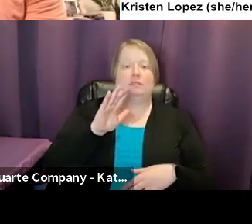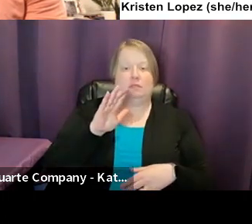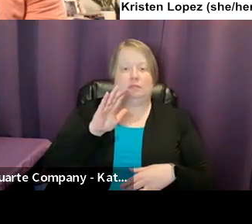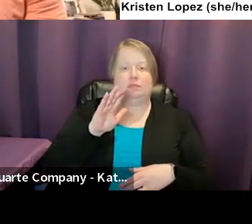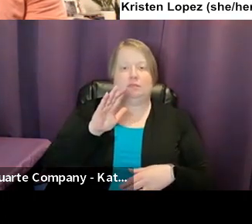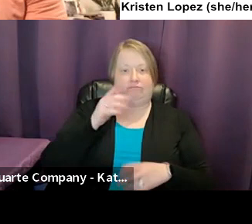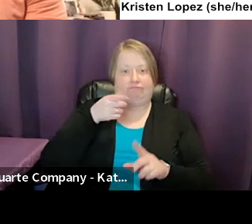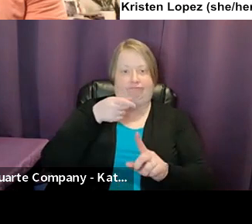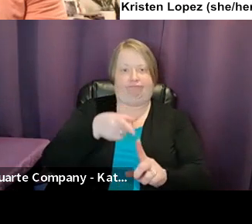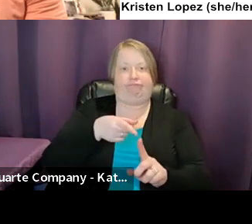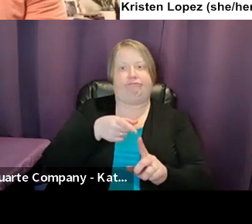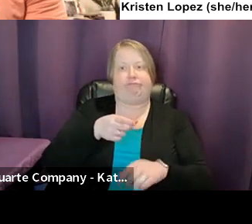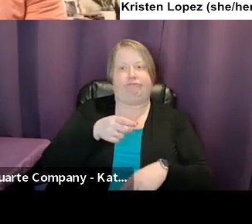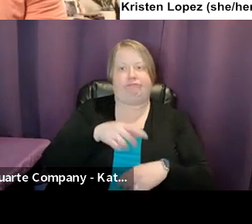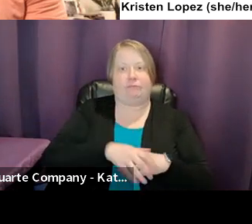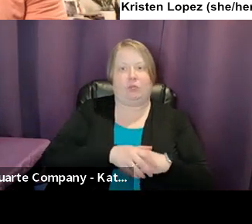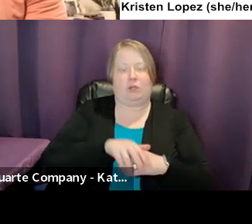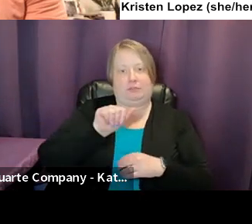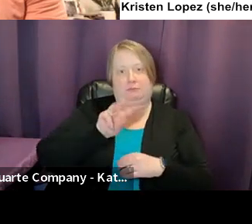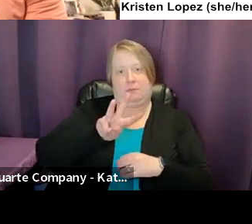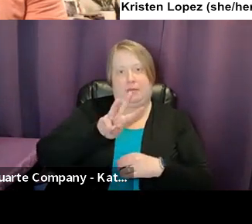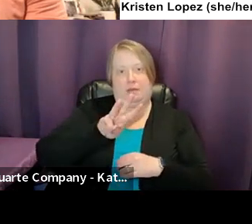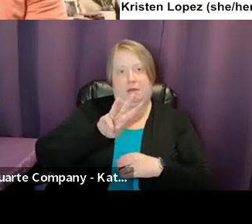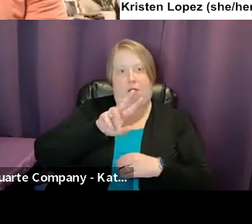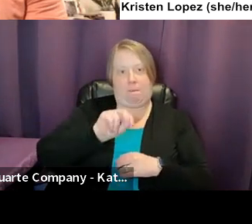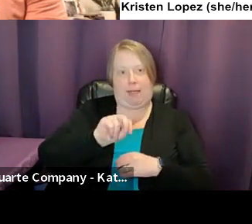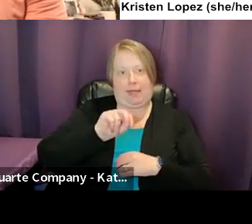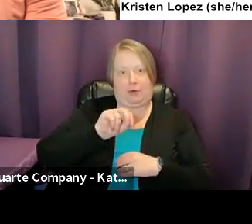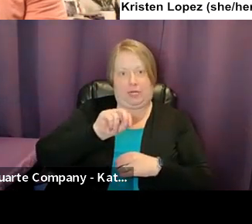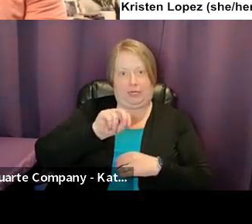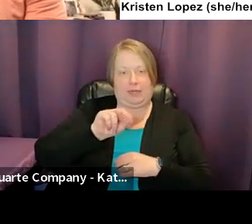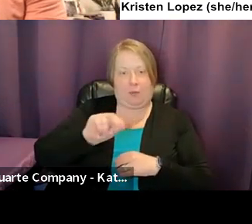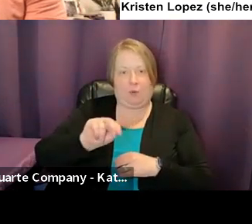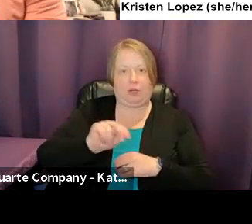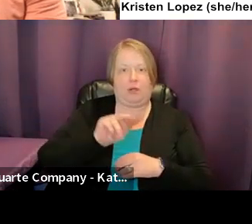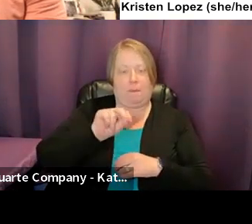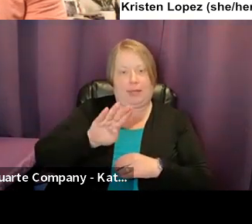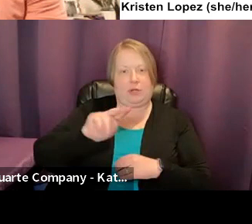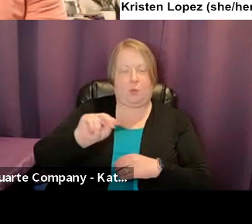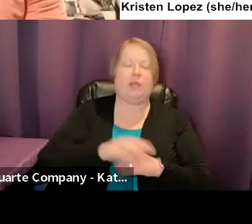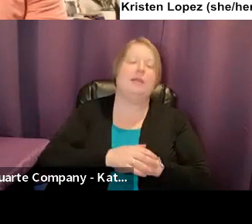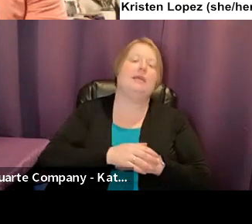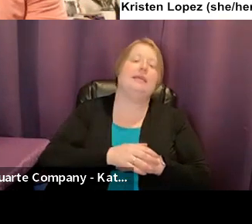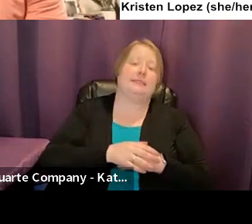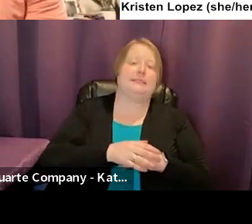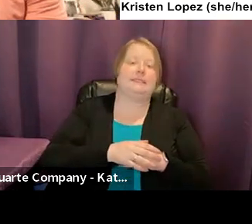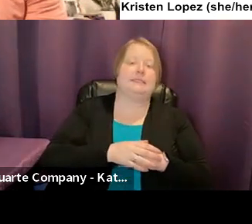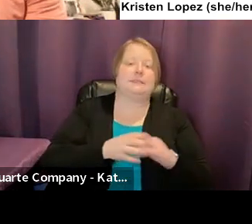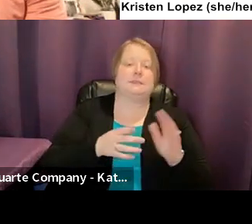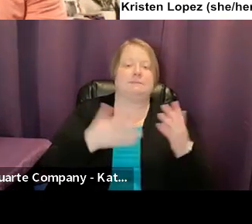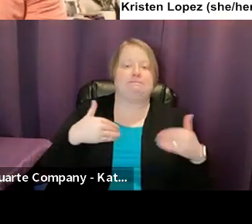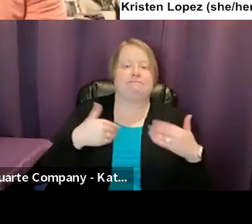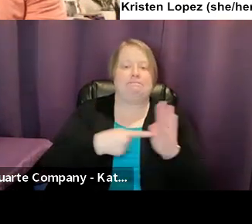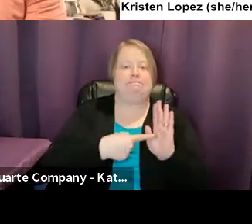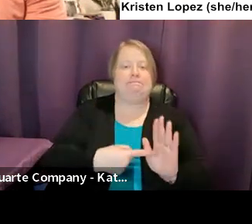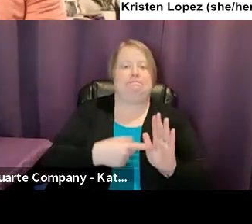and Non-Binary Network, I think it's really reflective of how bad representation is. So